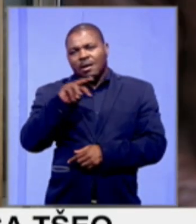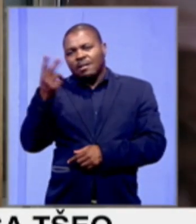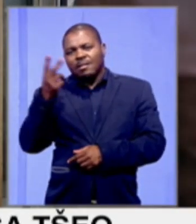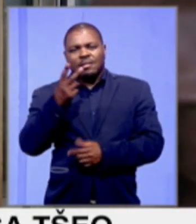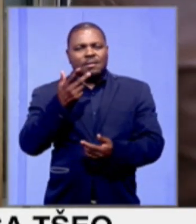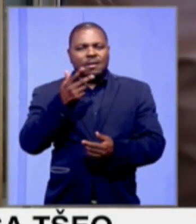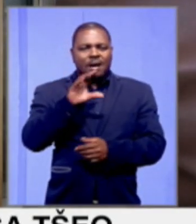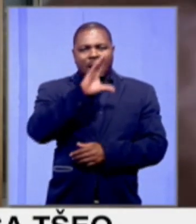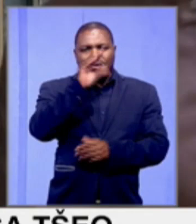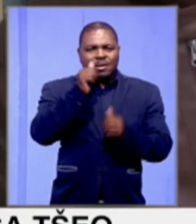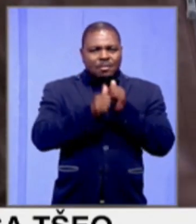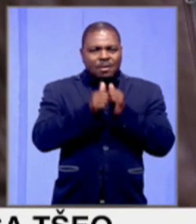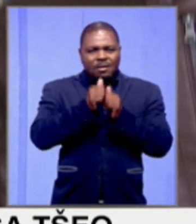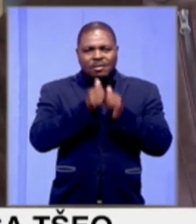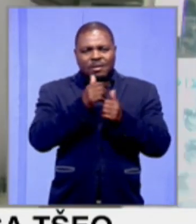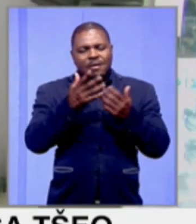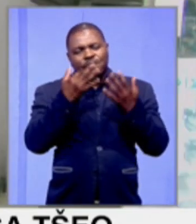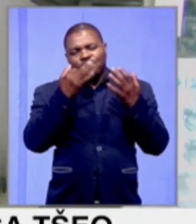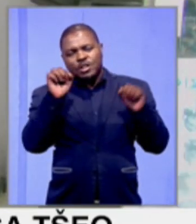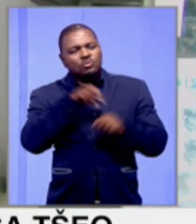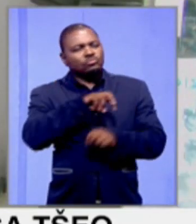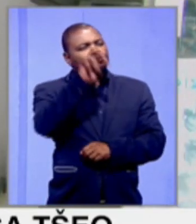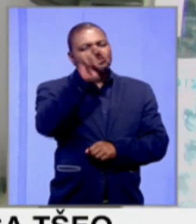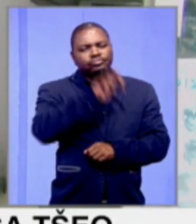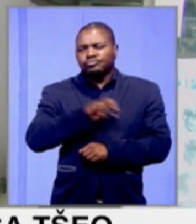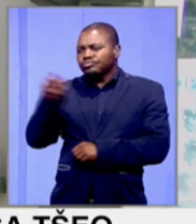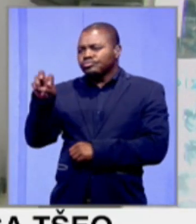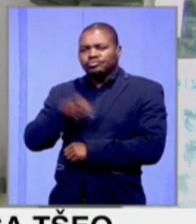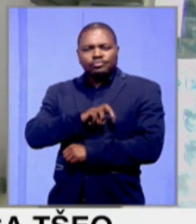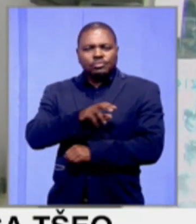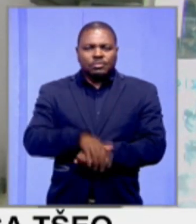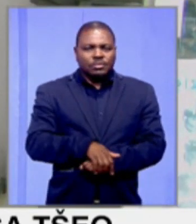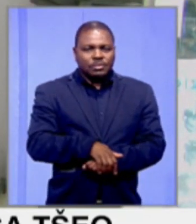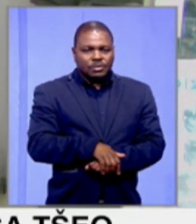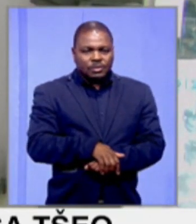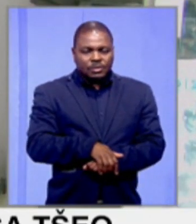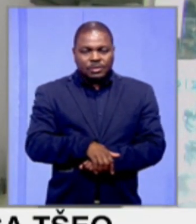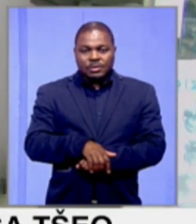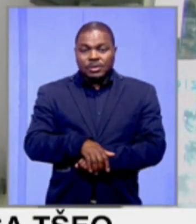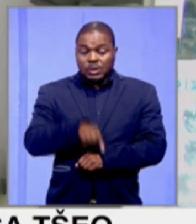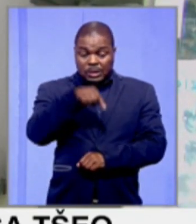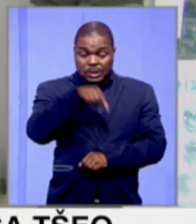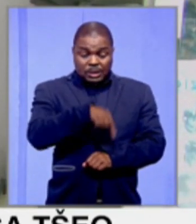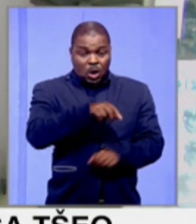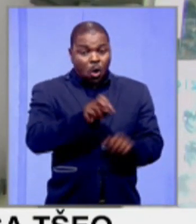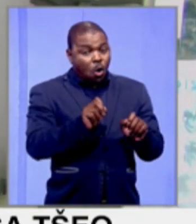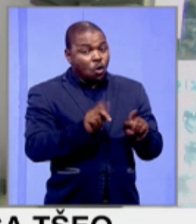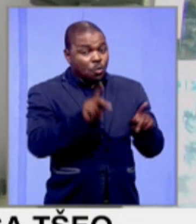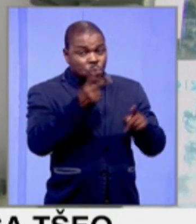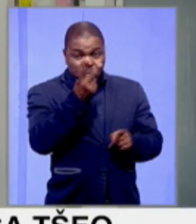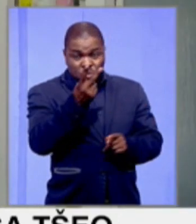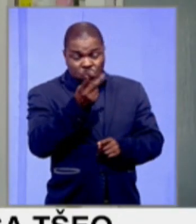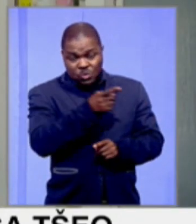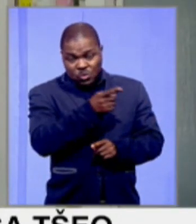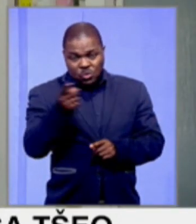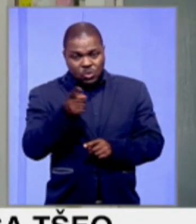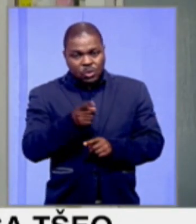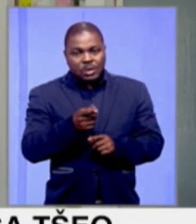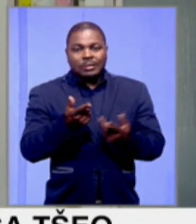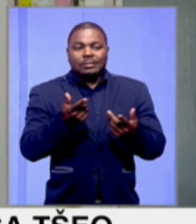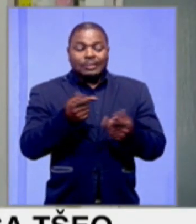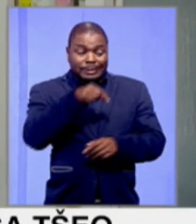brothers and sisters moving around freely. The way you guys have opportunity here, that's not the